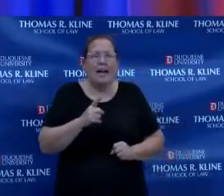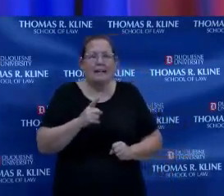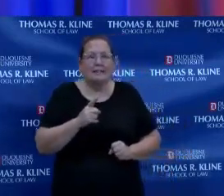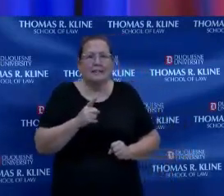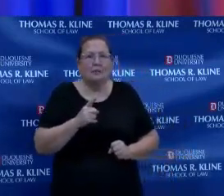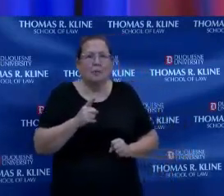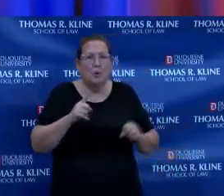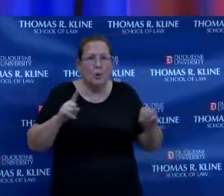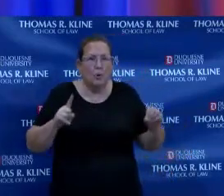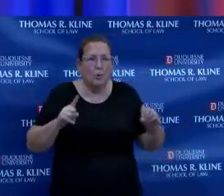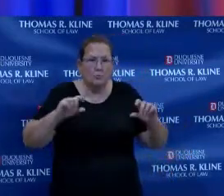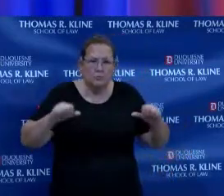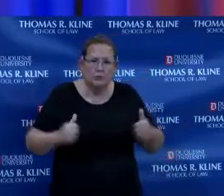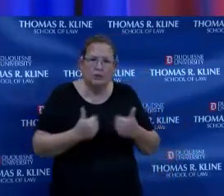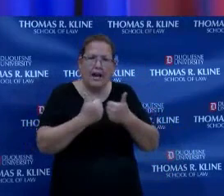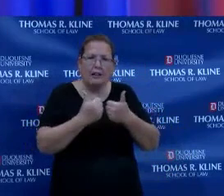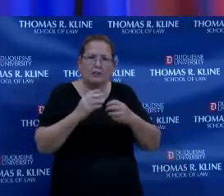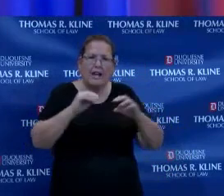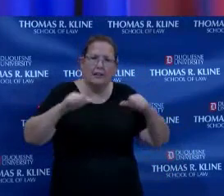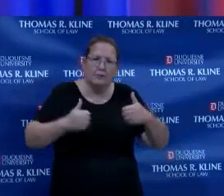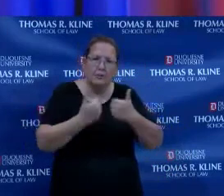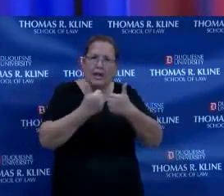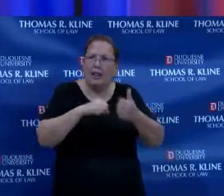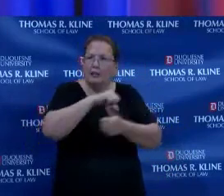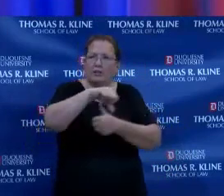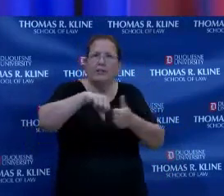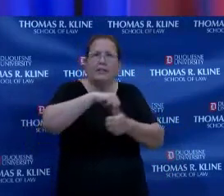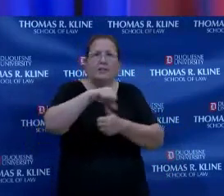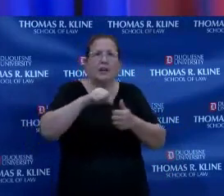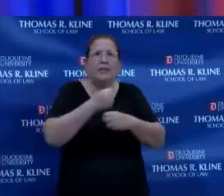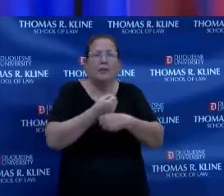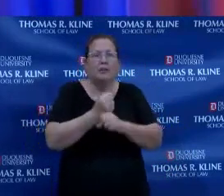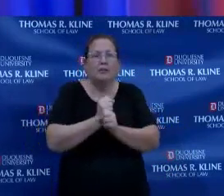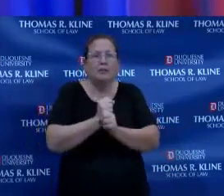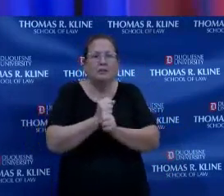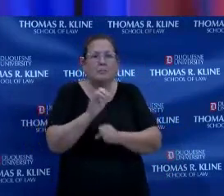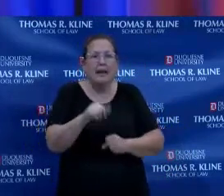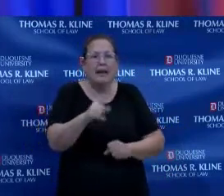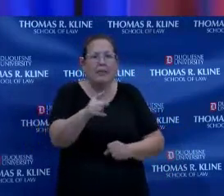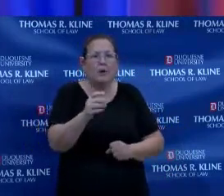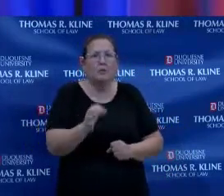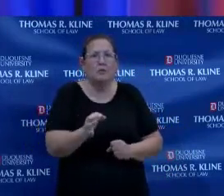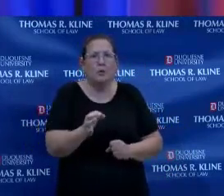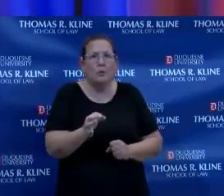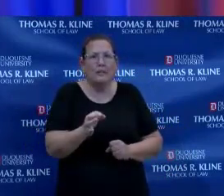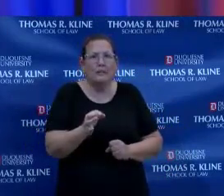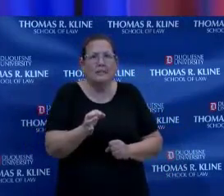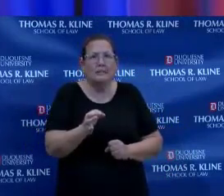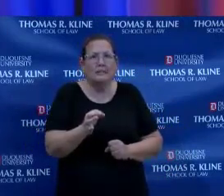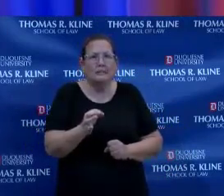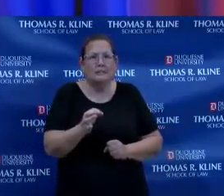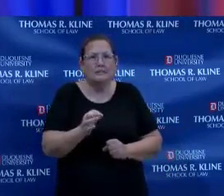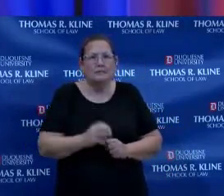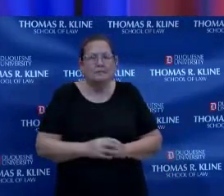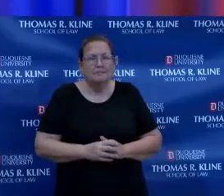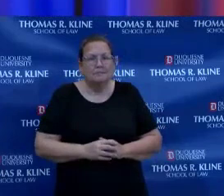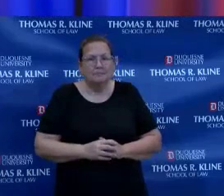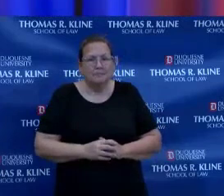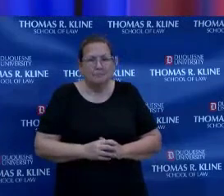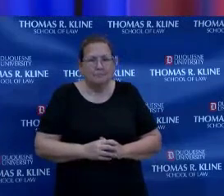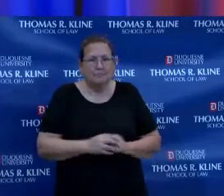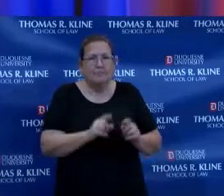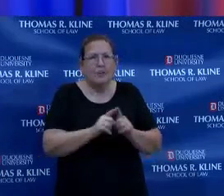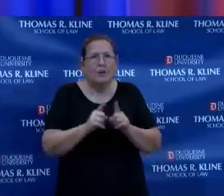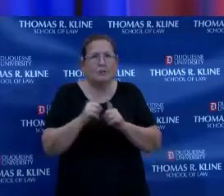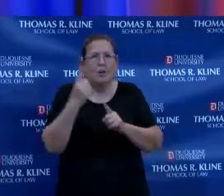could actually challenge each other to produce their coins at a moment's notice, or else they had to buy a round of drinks.